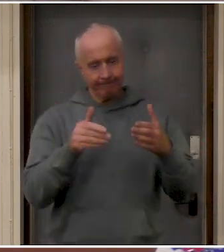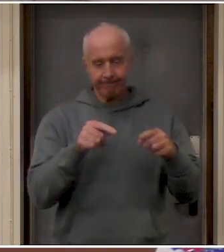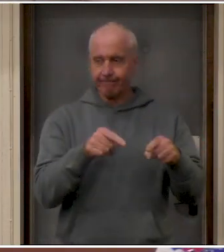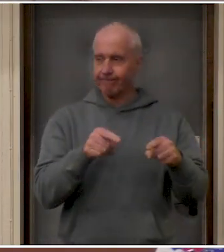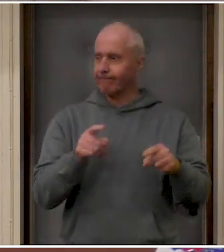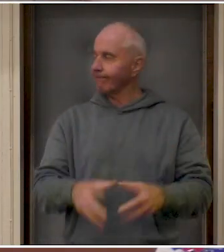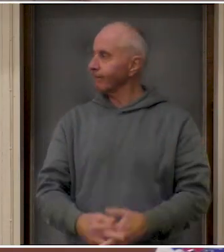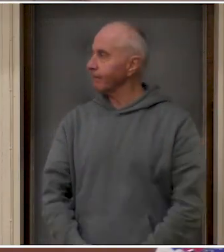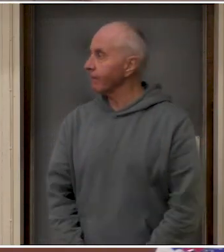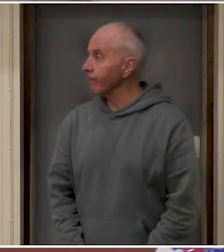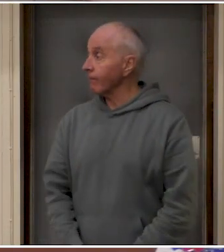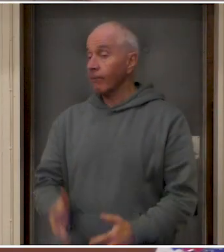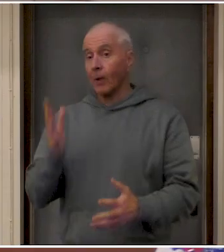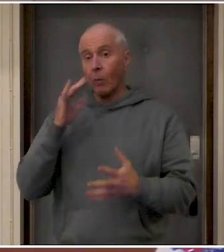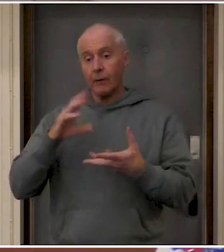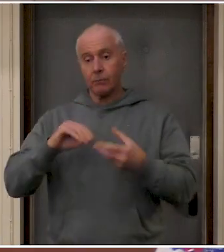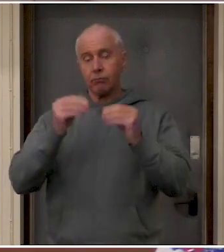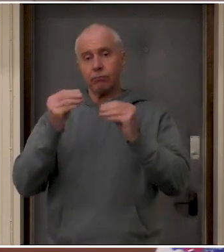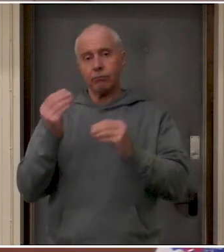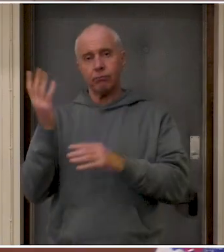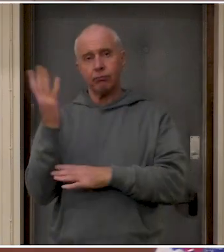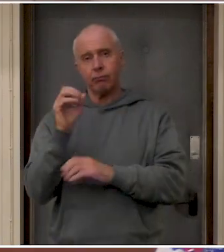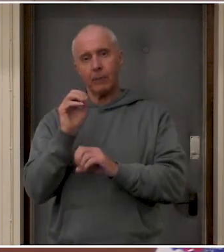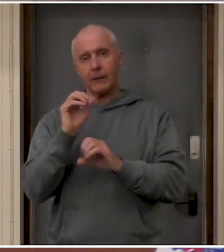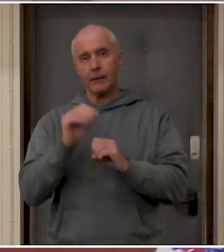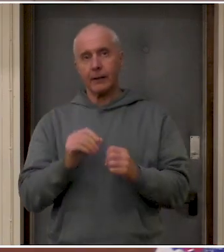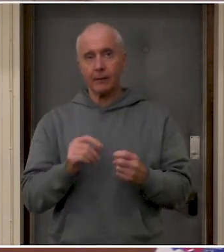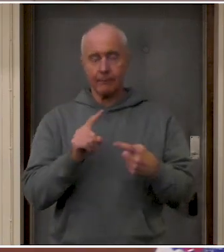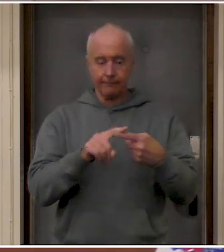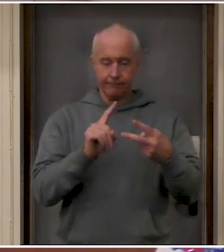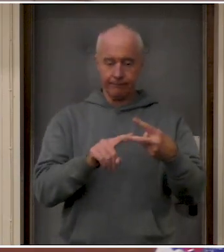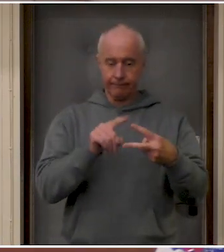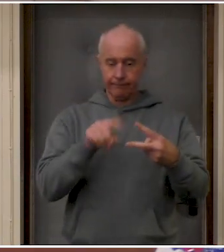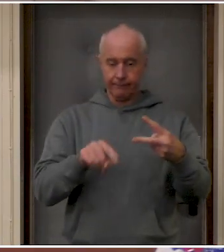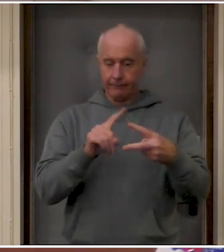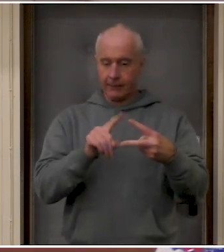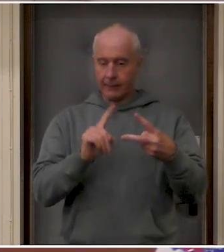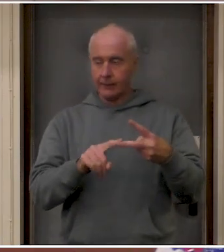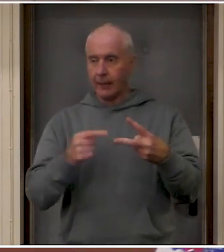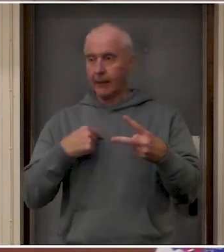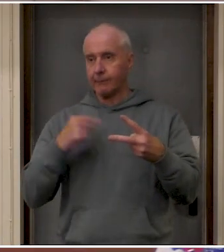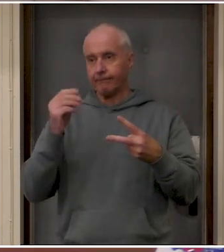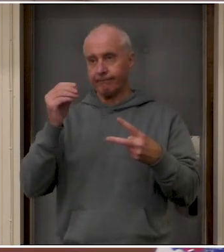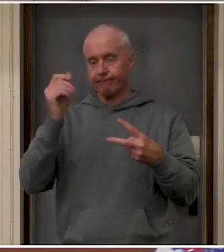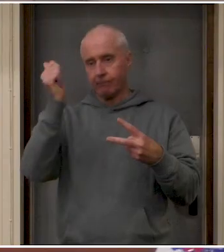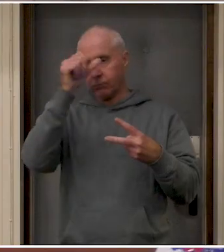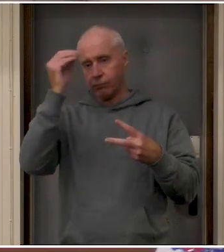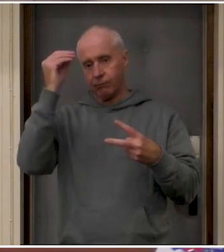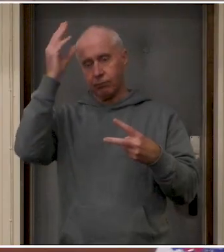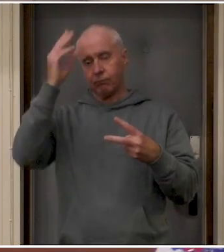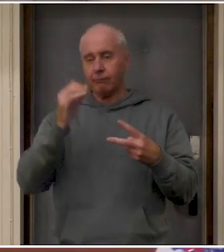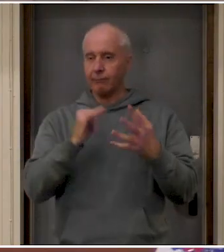When we conceived this presentation, it was in two parts. So I am sort of the expert on SMRs of the future, because that's my day